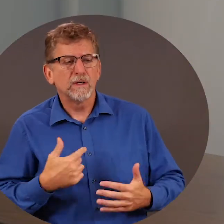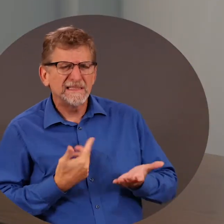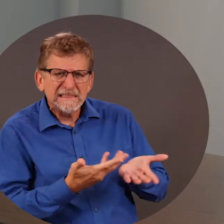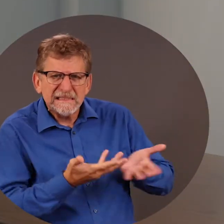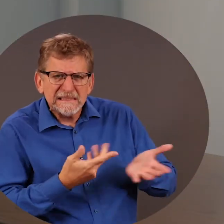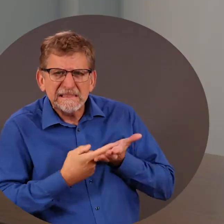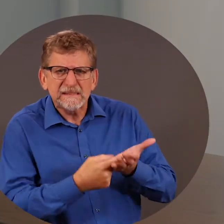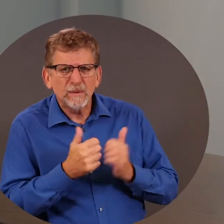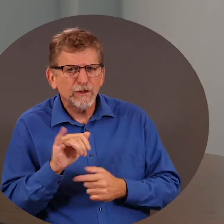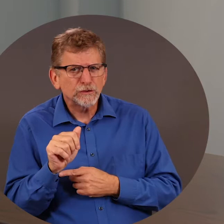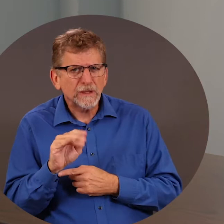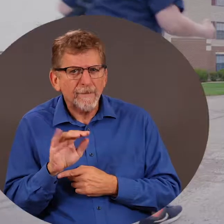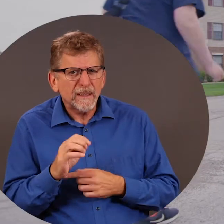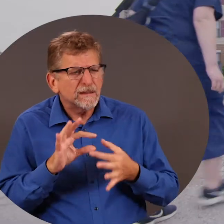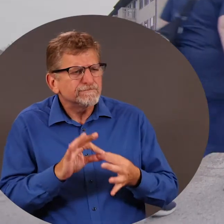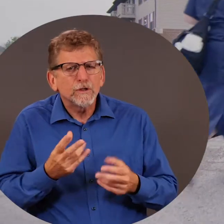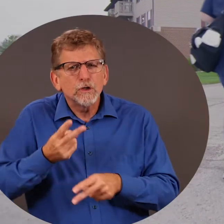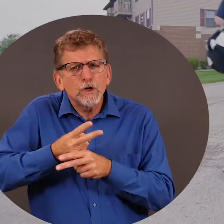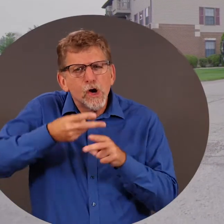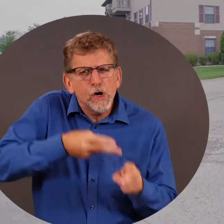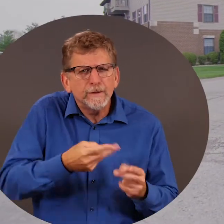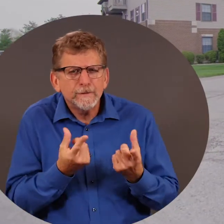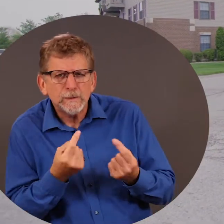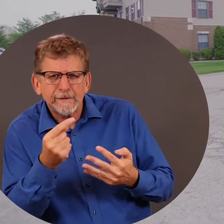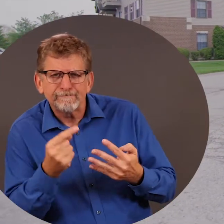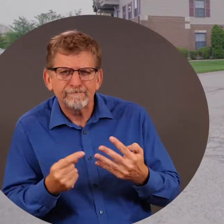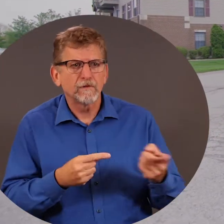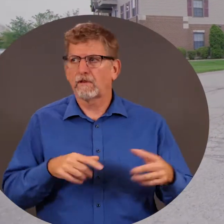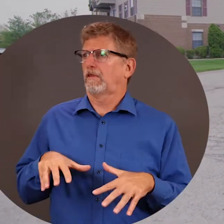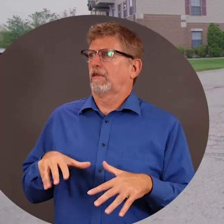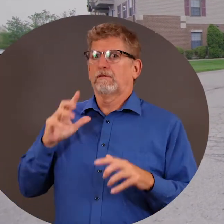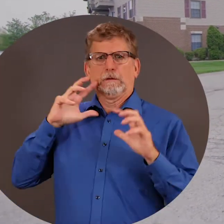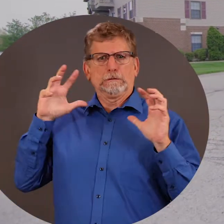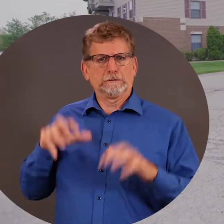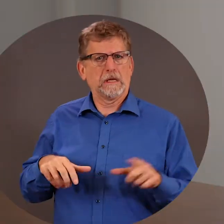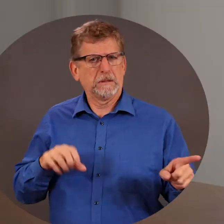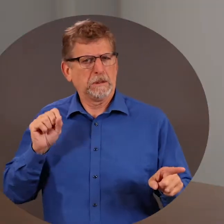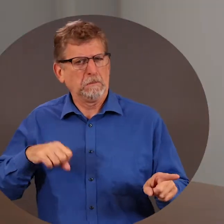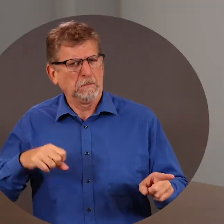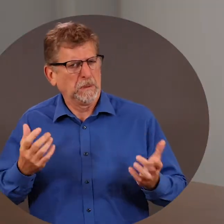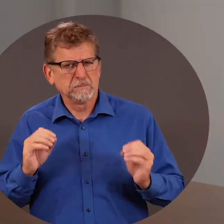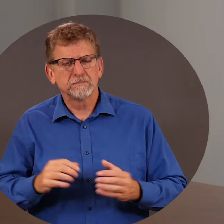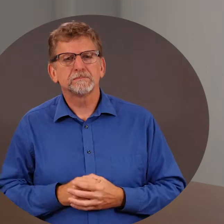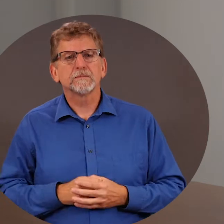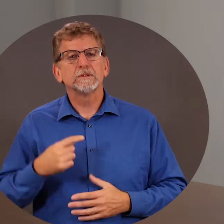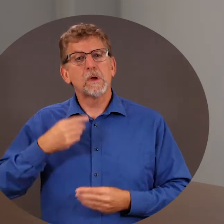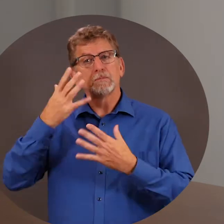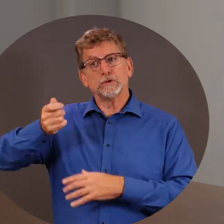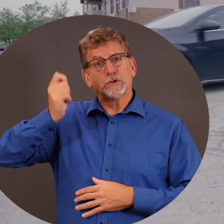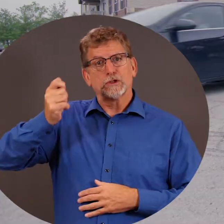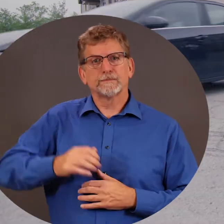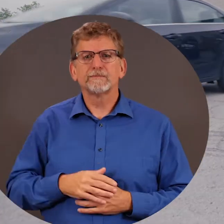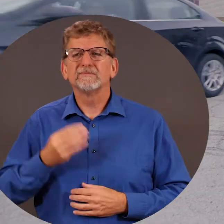and again, no question, it was a shock to her. I said, Judge, we really need to put her into a nursing home tonight. We have nowhere else to